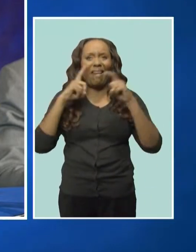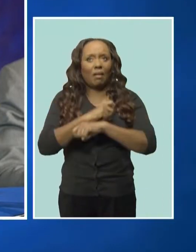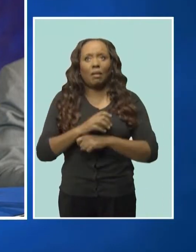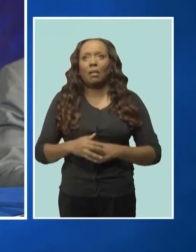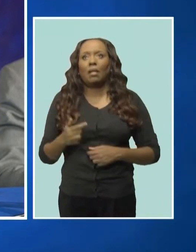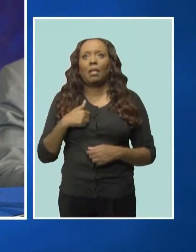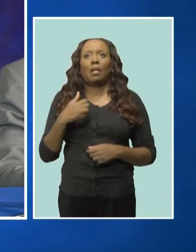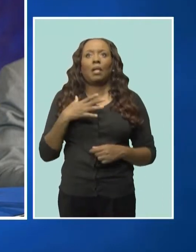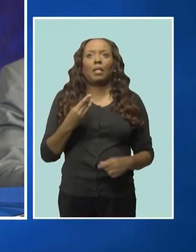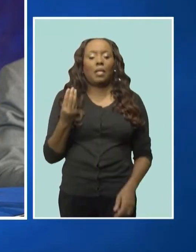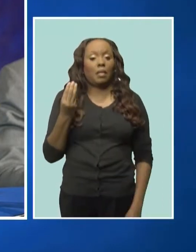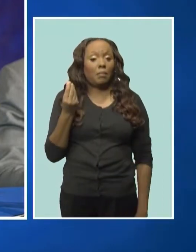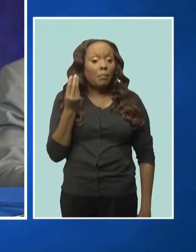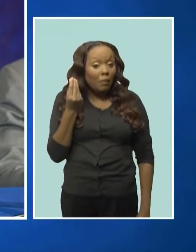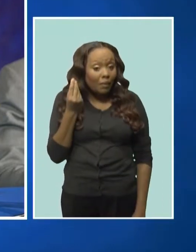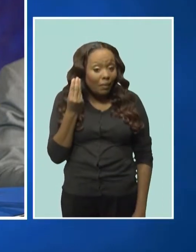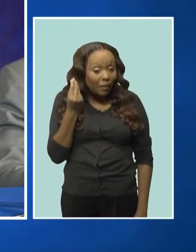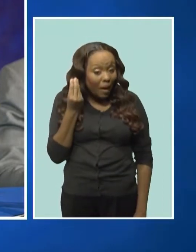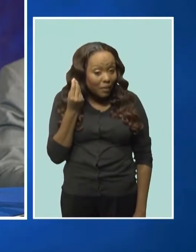cash and some bank accounts.